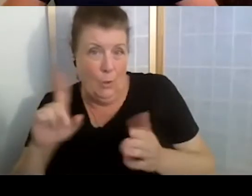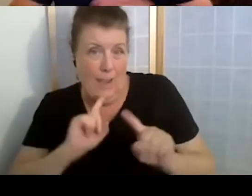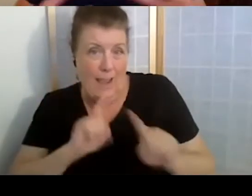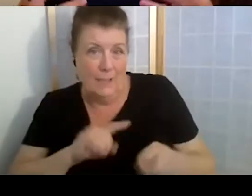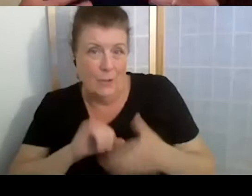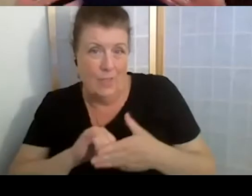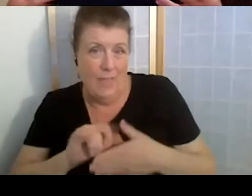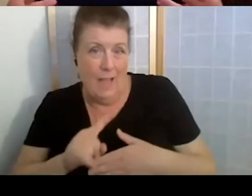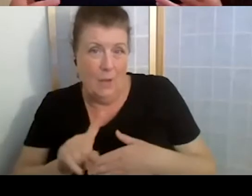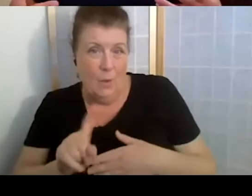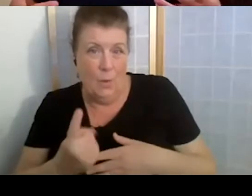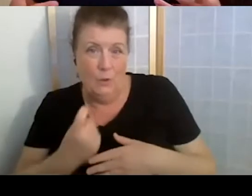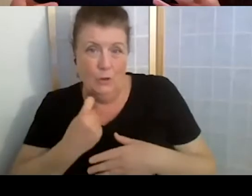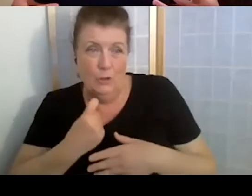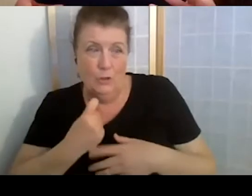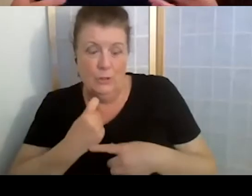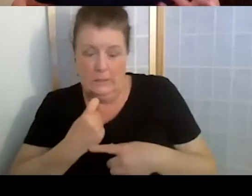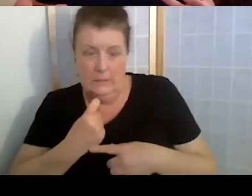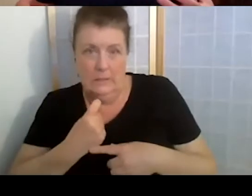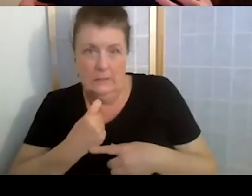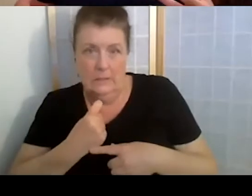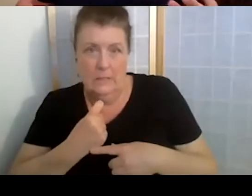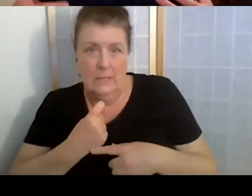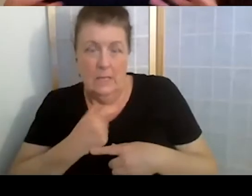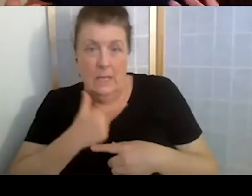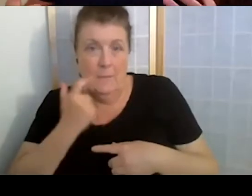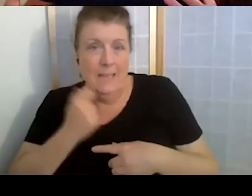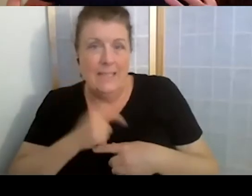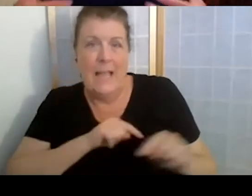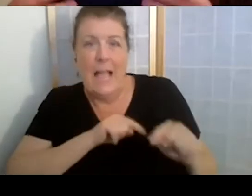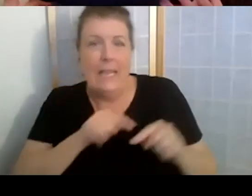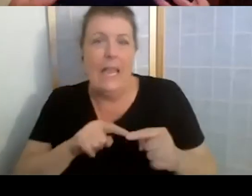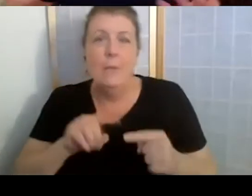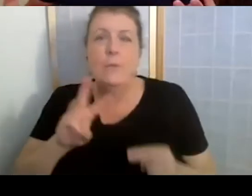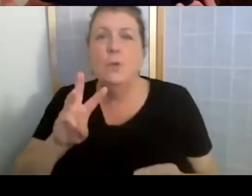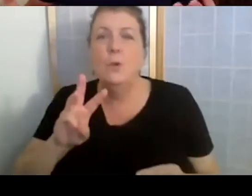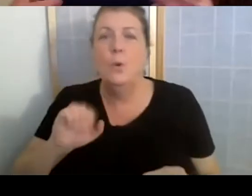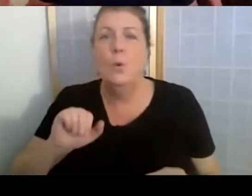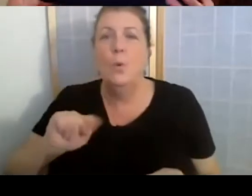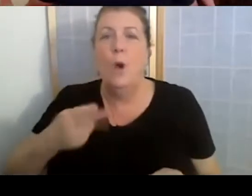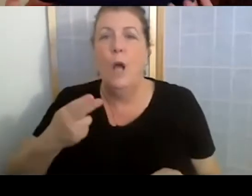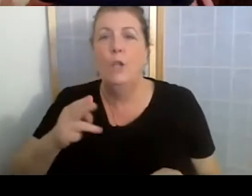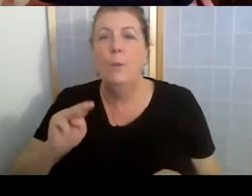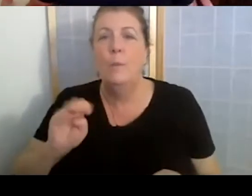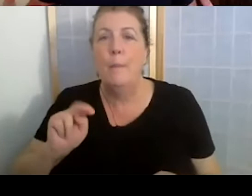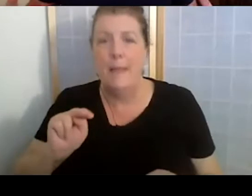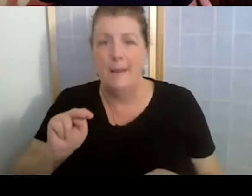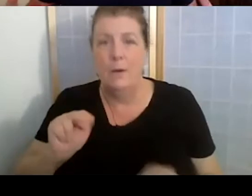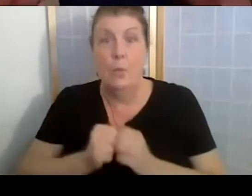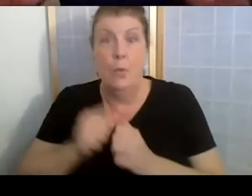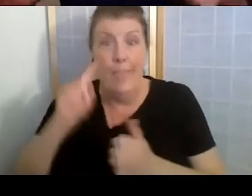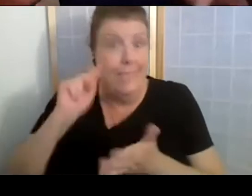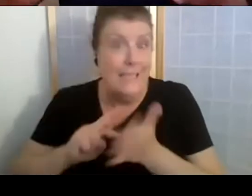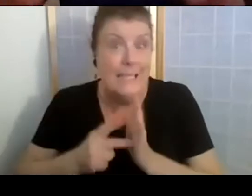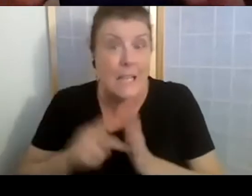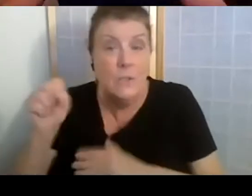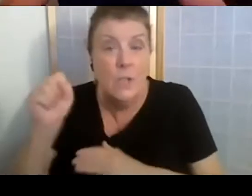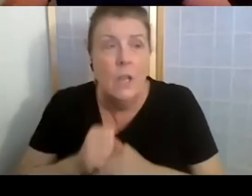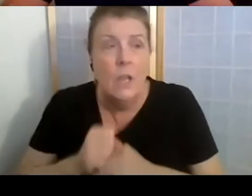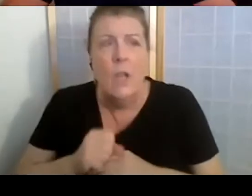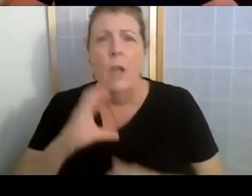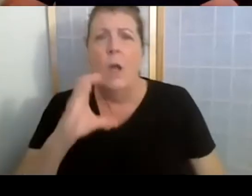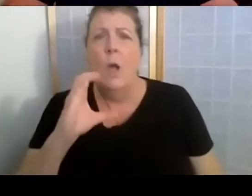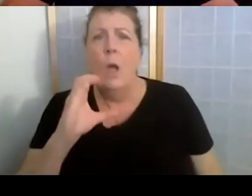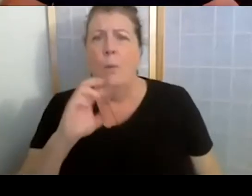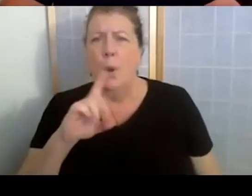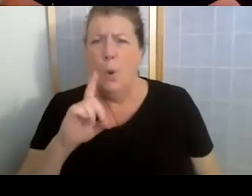because I was coming to Watchmen with a great deal of intention, but he is the one of the first people that I talked to who was outside this